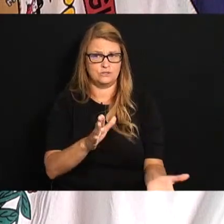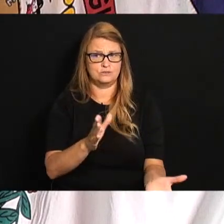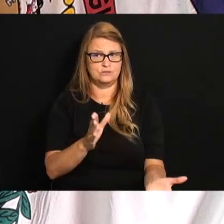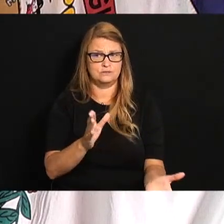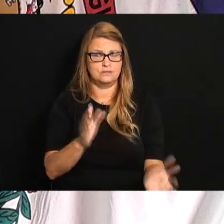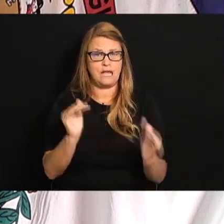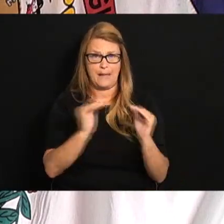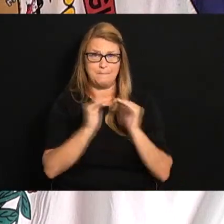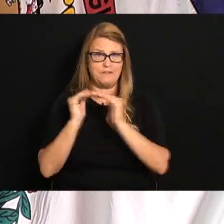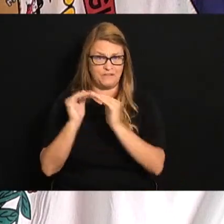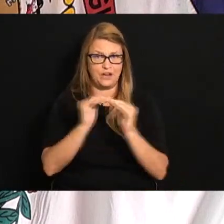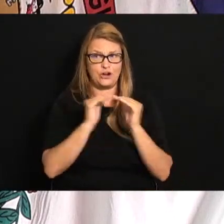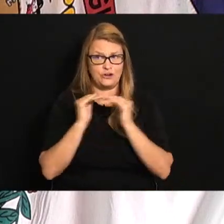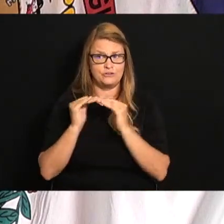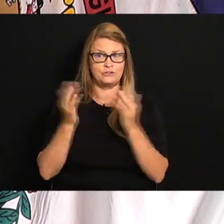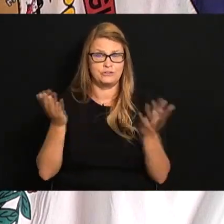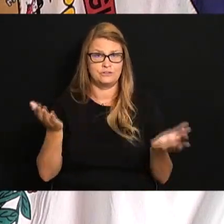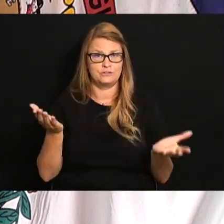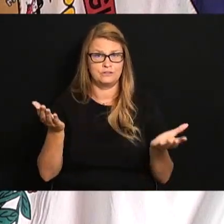fair.